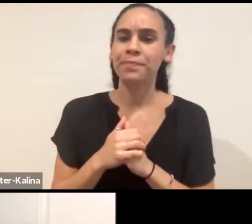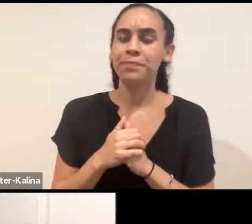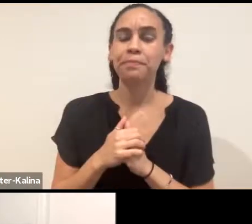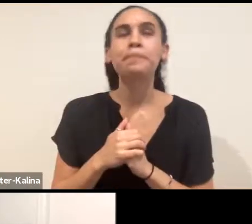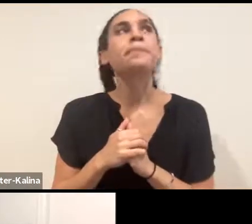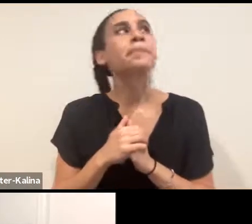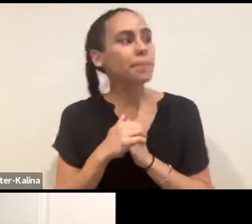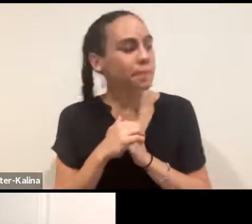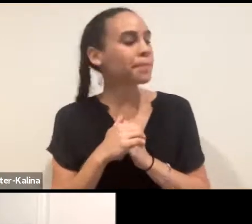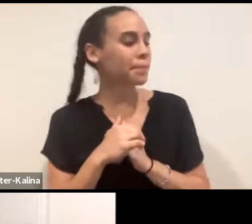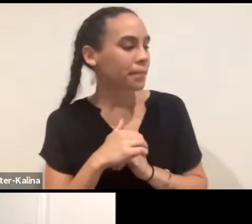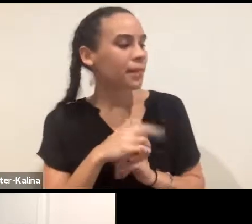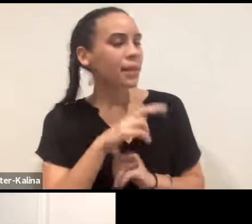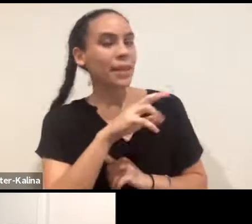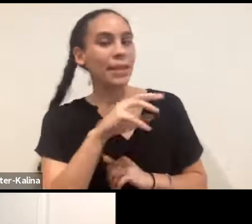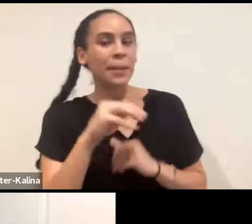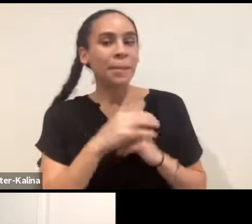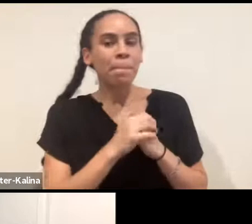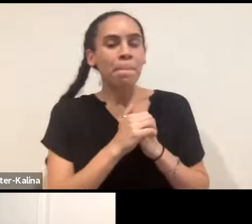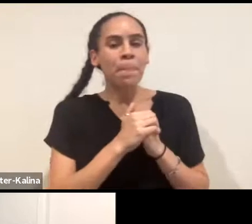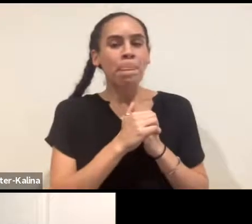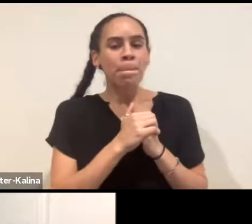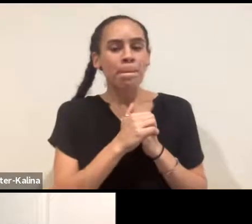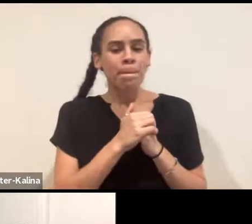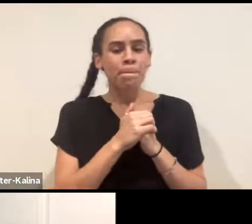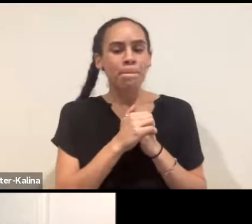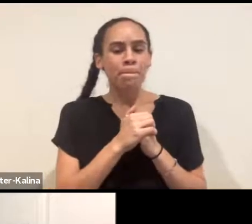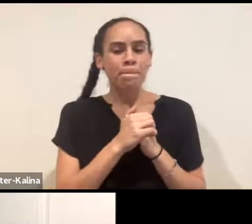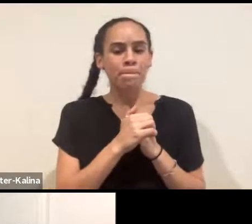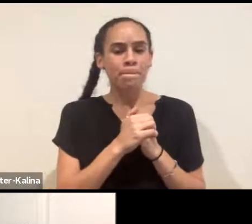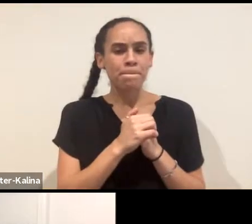been, since I was very young, focused on